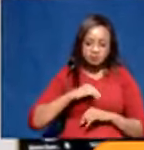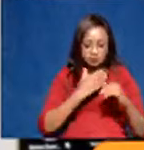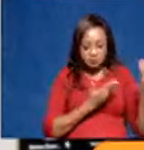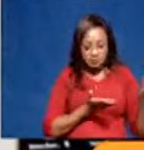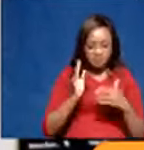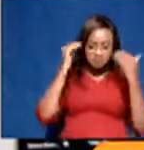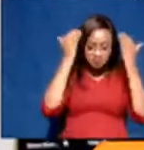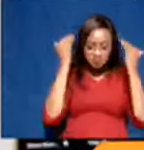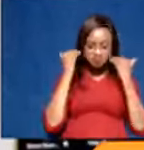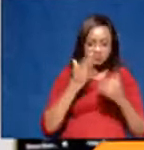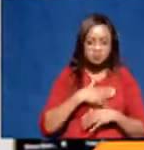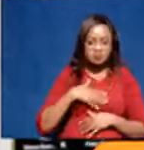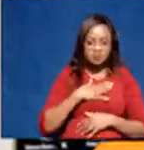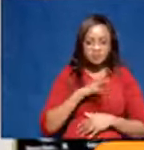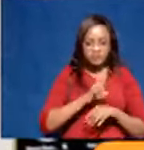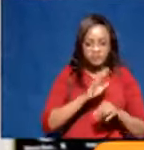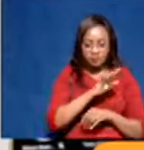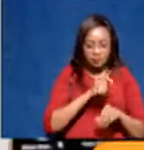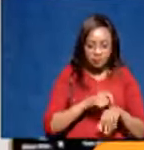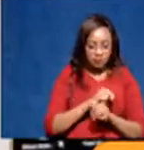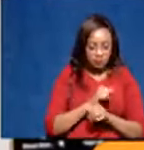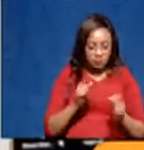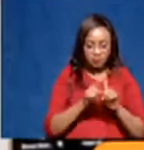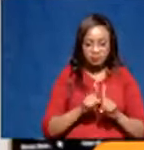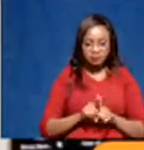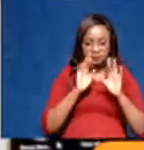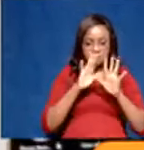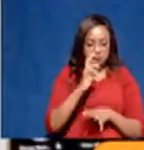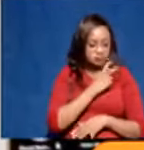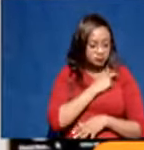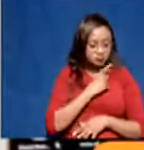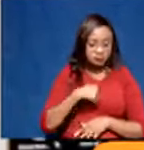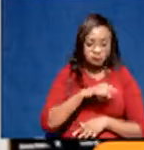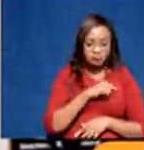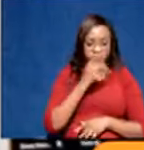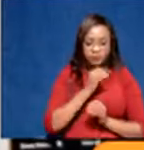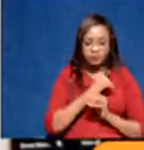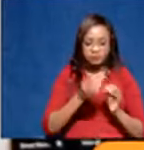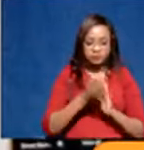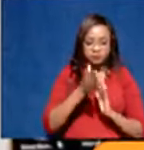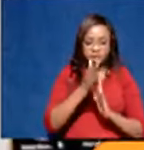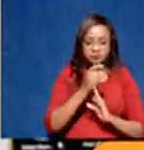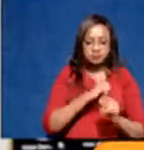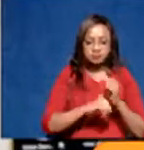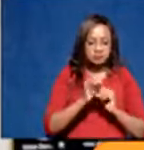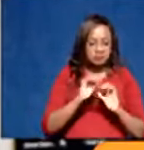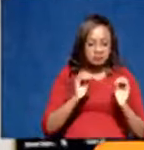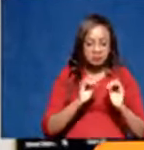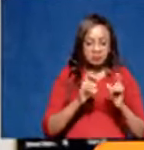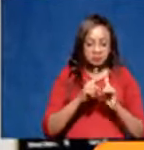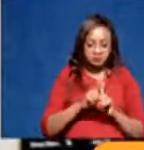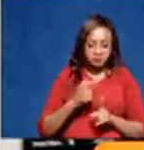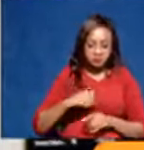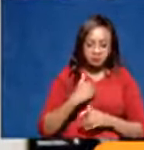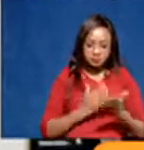time, let the Judiciary consult us. There is no hurry. World is not coming to an end tomorrow. And we also deserve a right